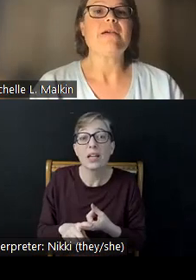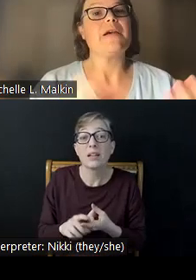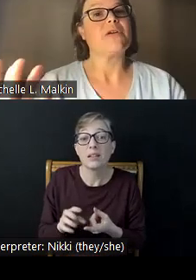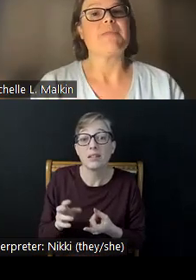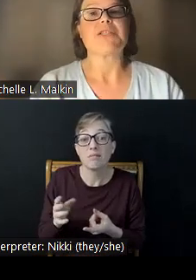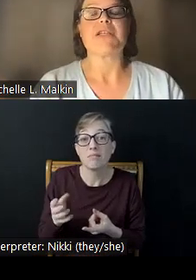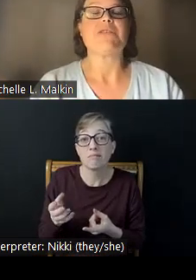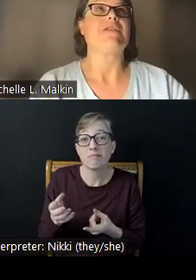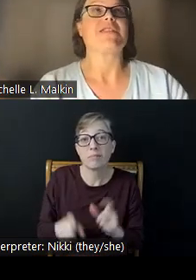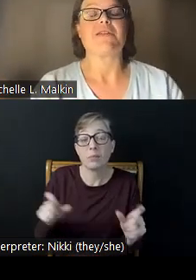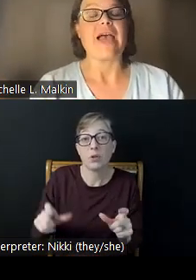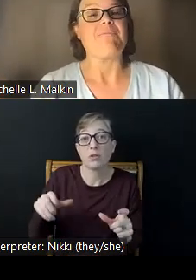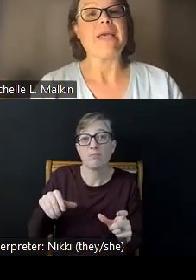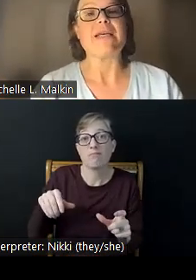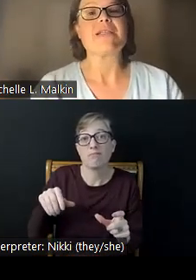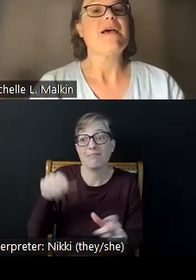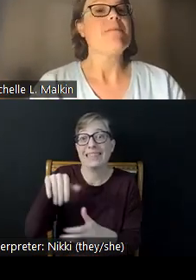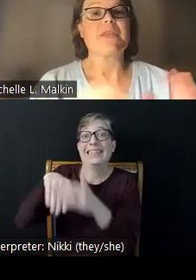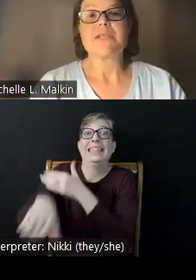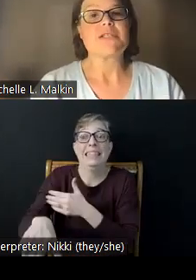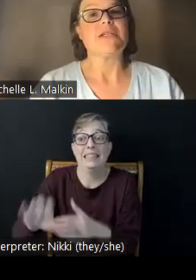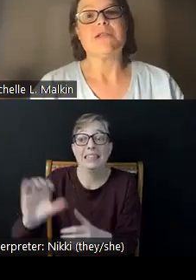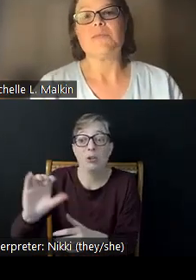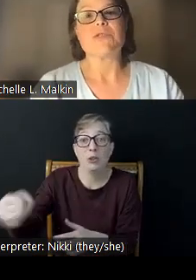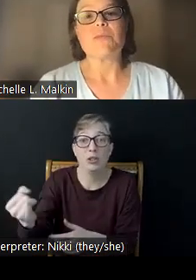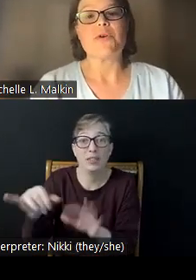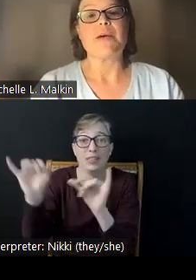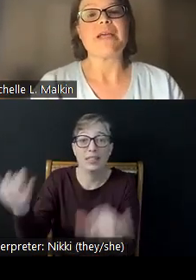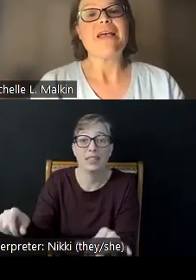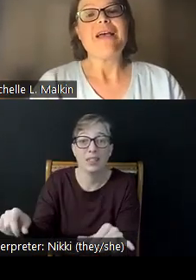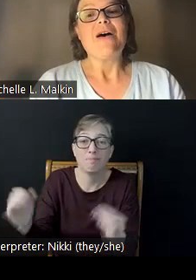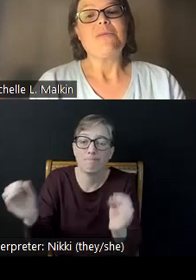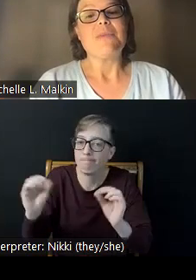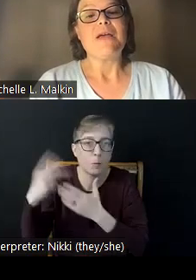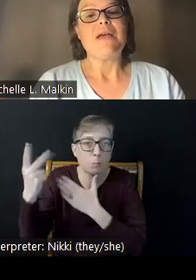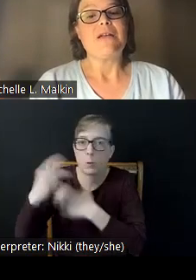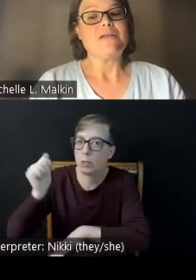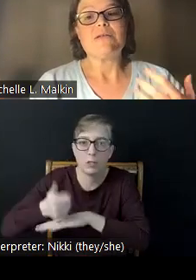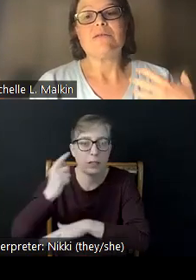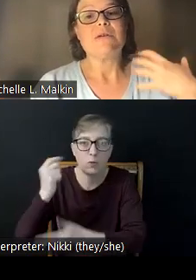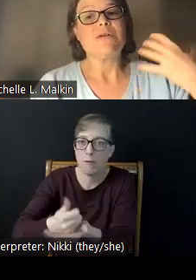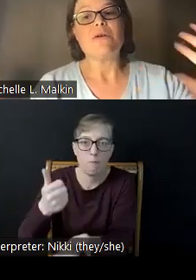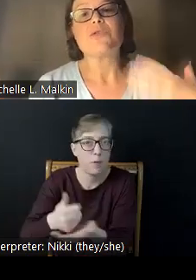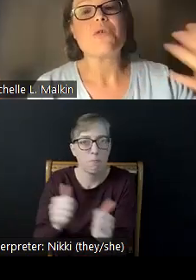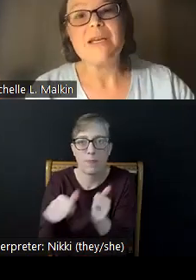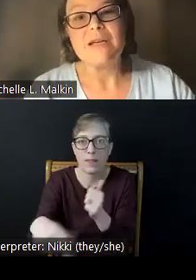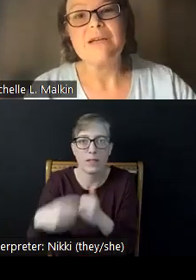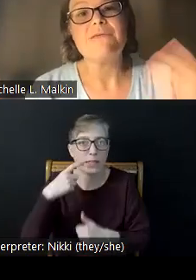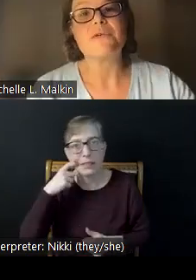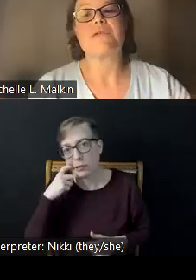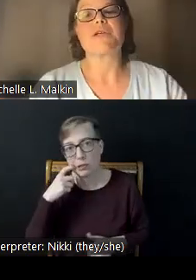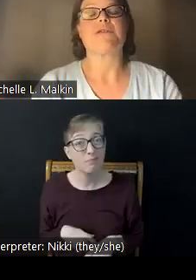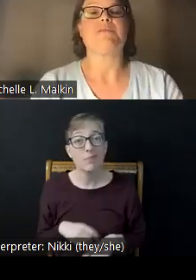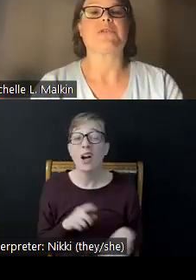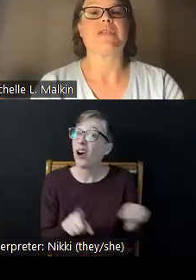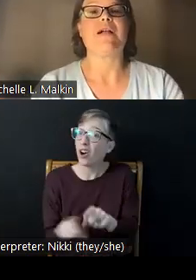programming. I already mentioned they don't necessarily have meetings, but there's actually almost no programming, and also no training for